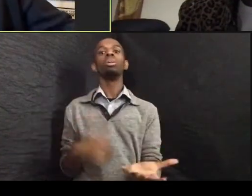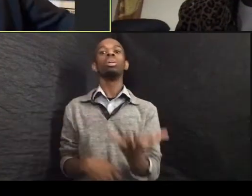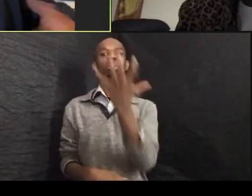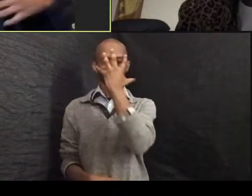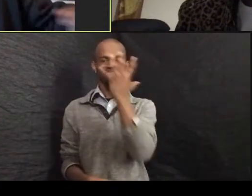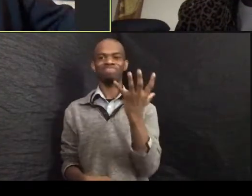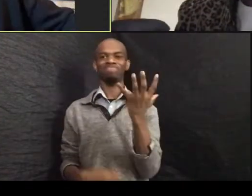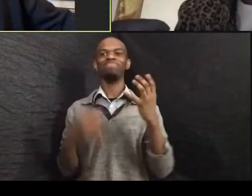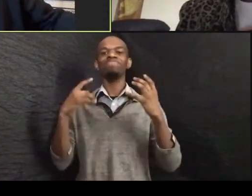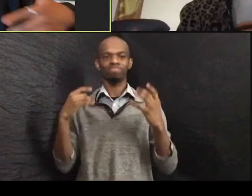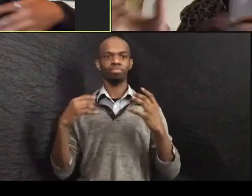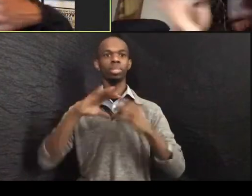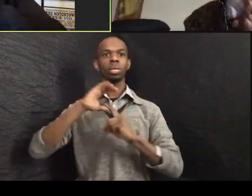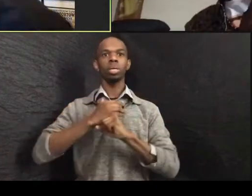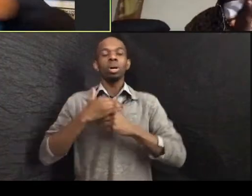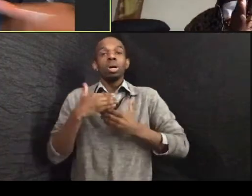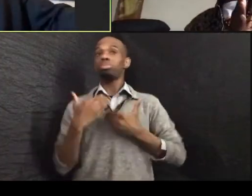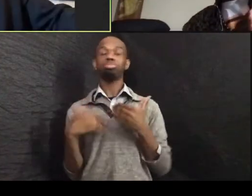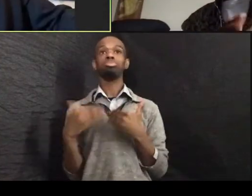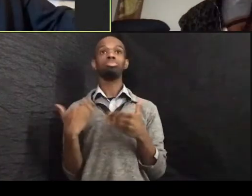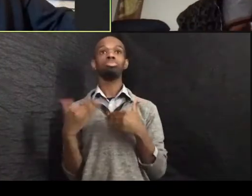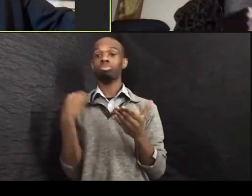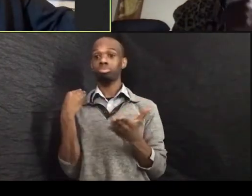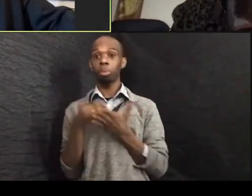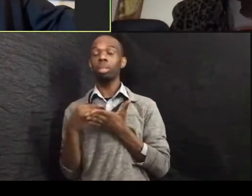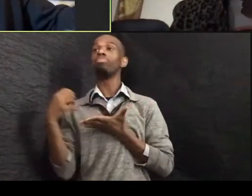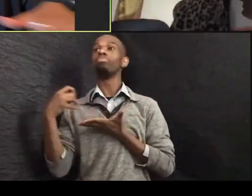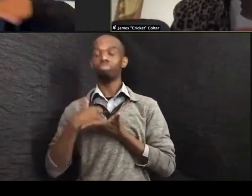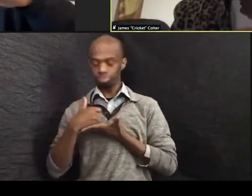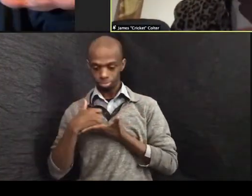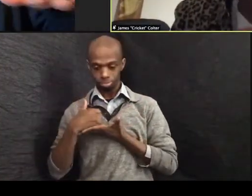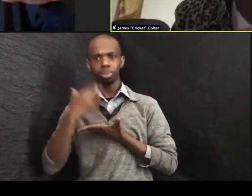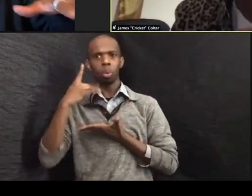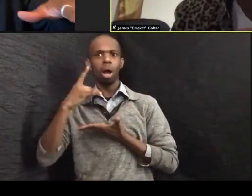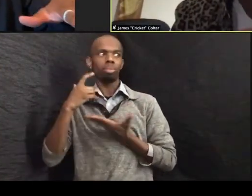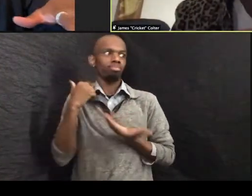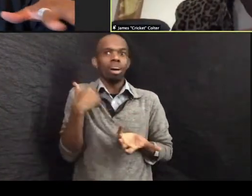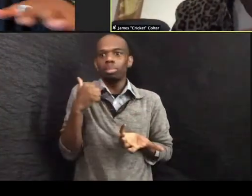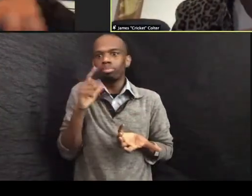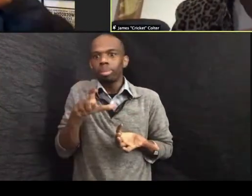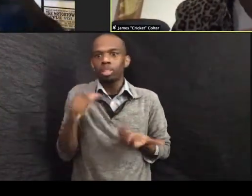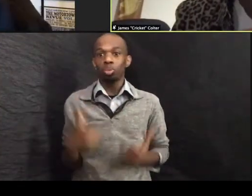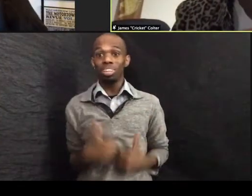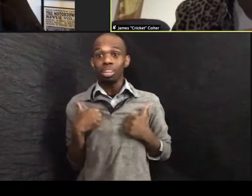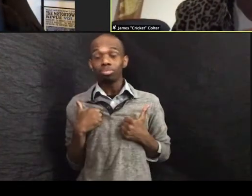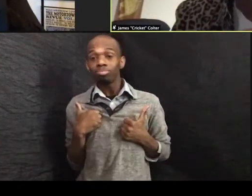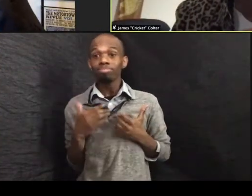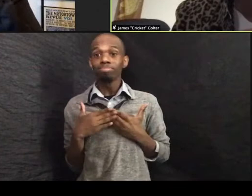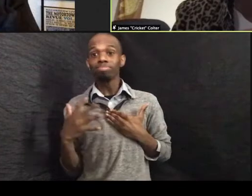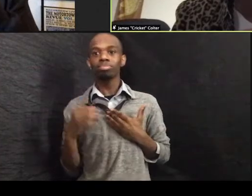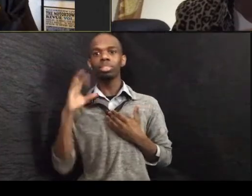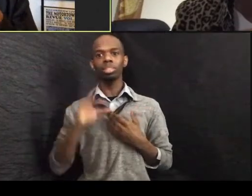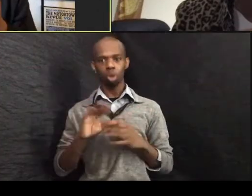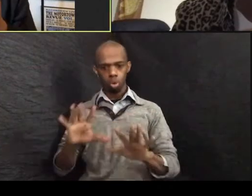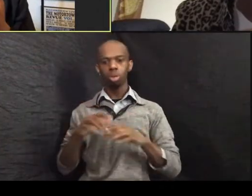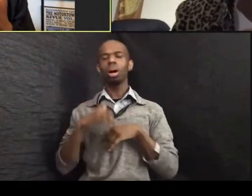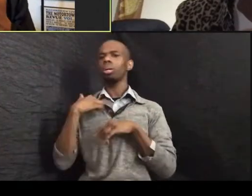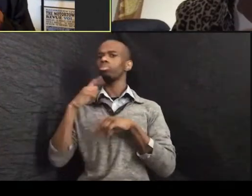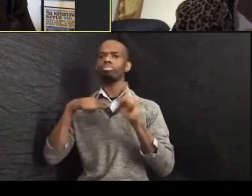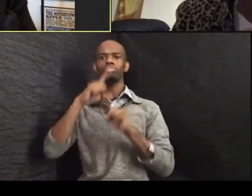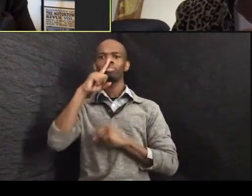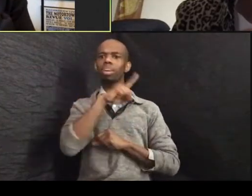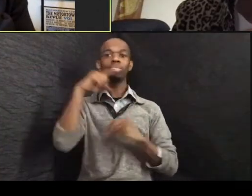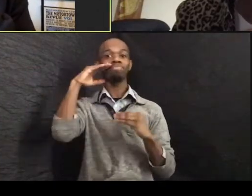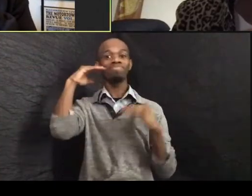my bills, in order to make my money, in order to survive. You know what I'm saying? Yeah. In order to survive around these people. But also, honestly, in the